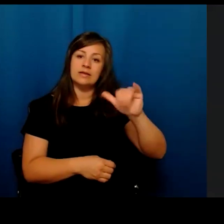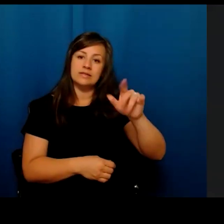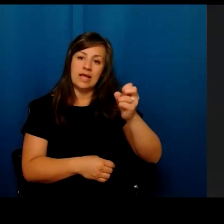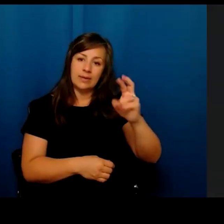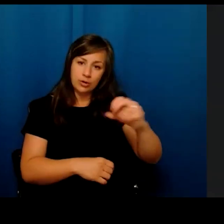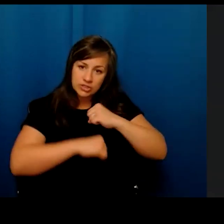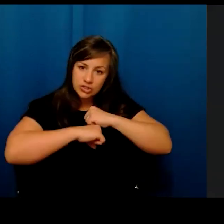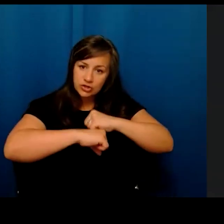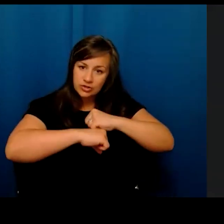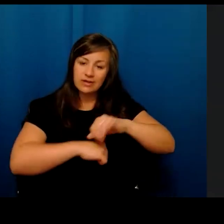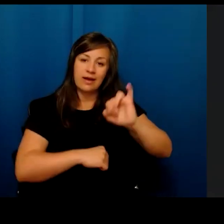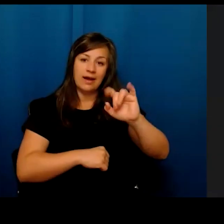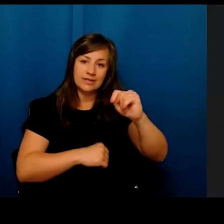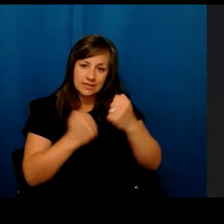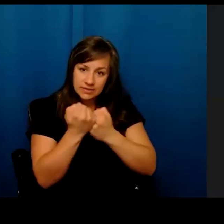IT support,